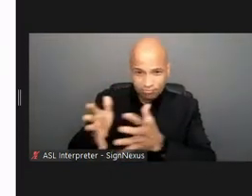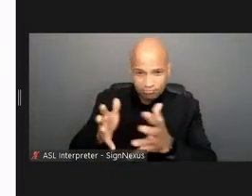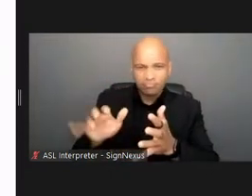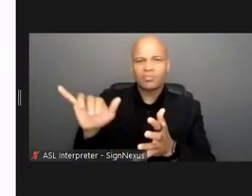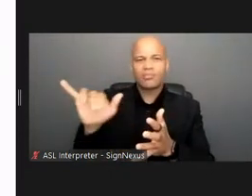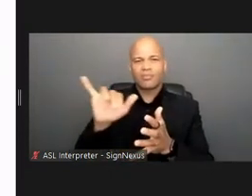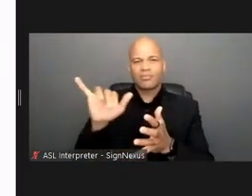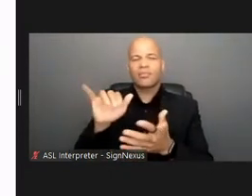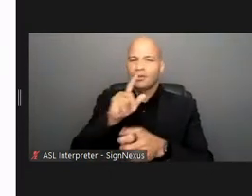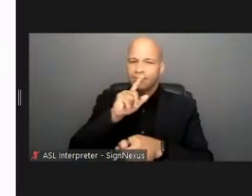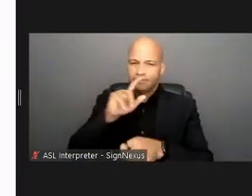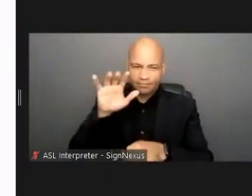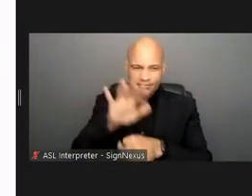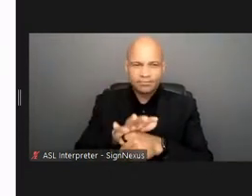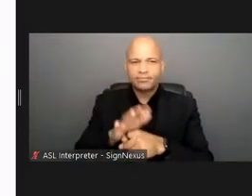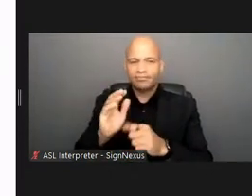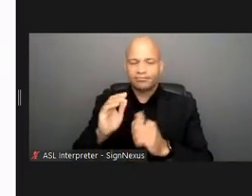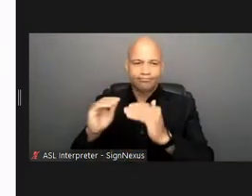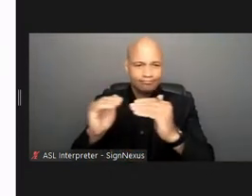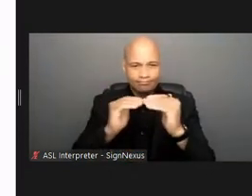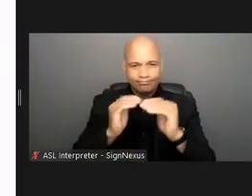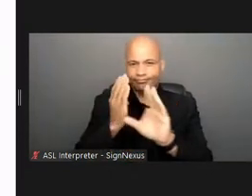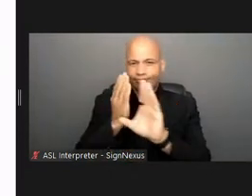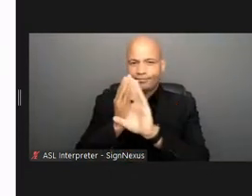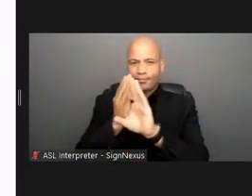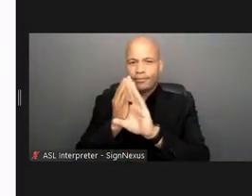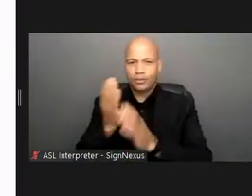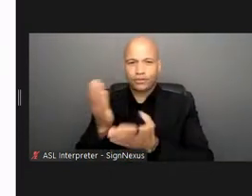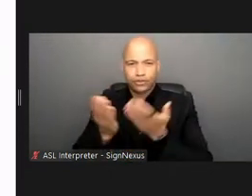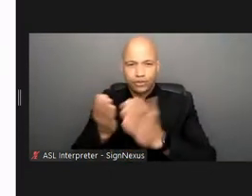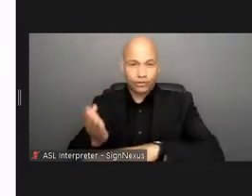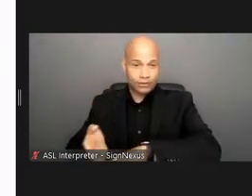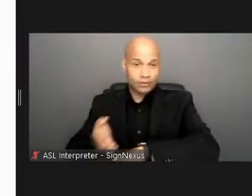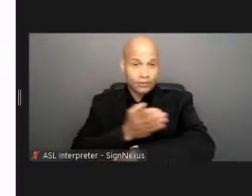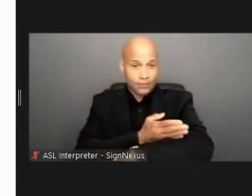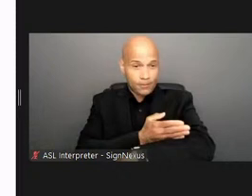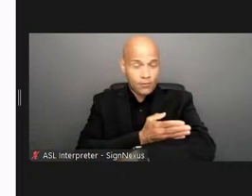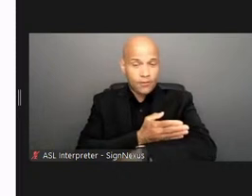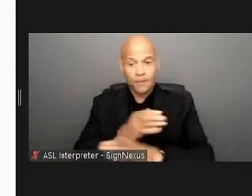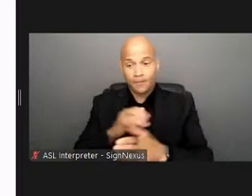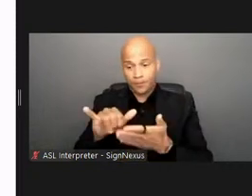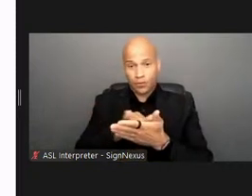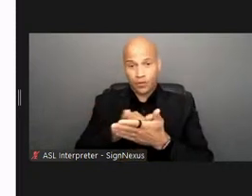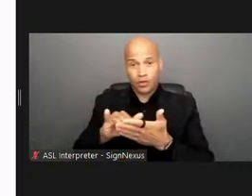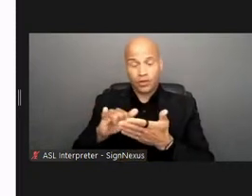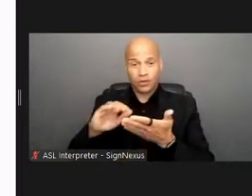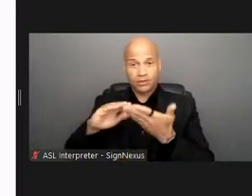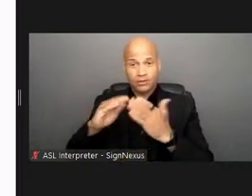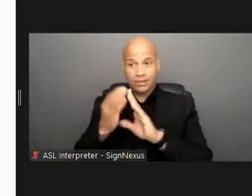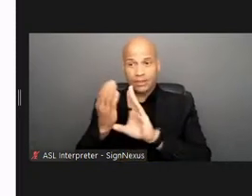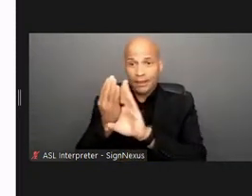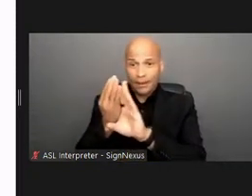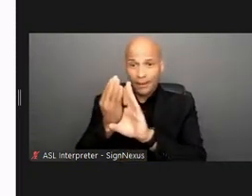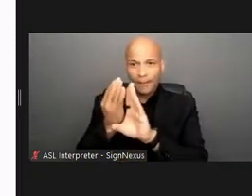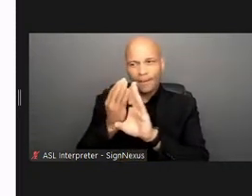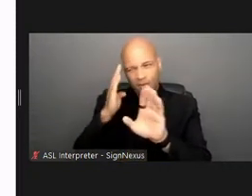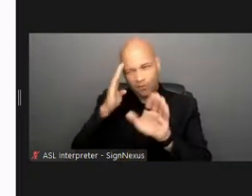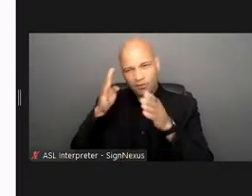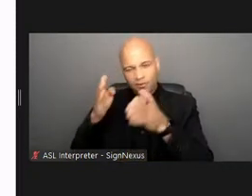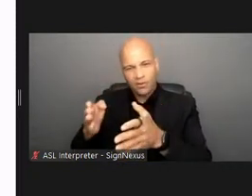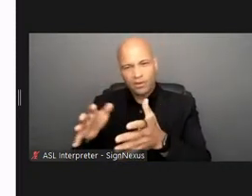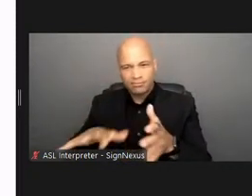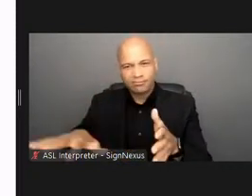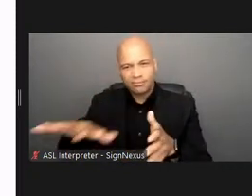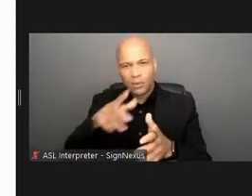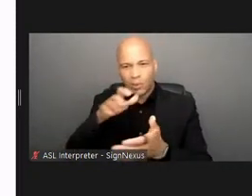committed to prioritizing equity in bus service improvements New York City's buses serve a greater share of low-income minority households